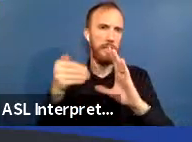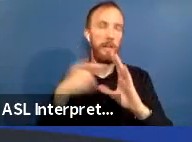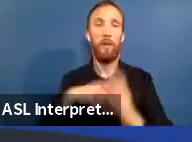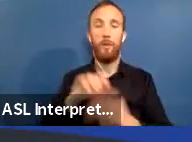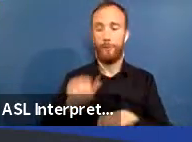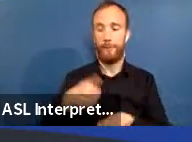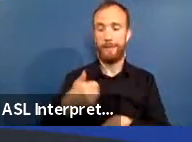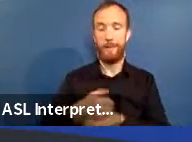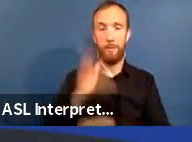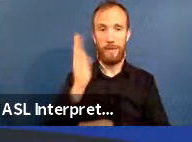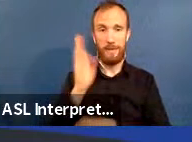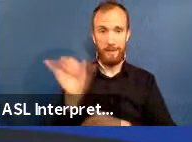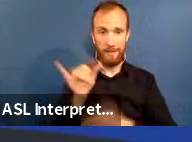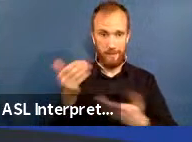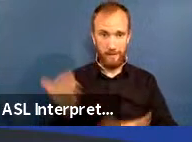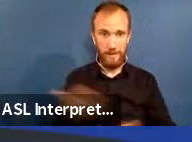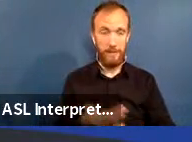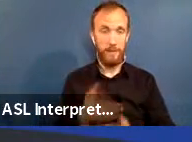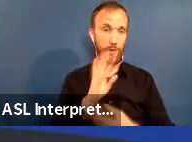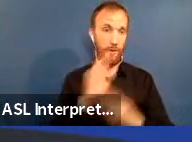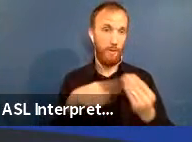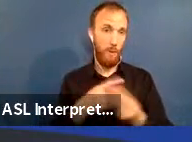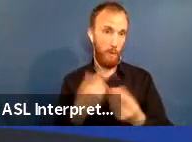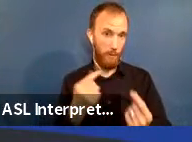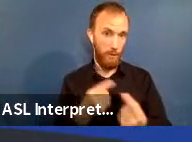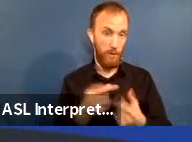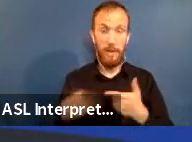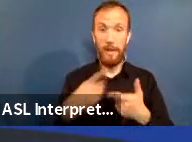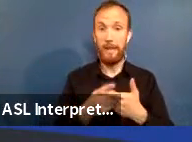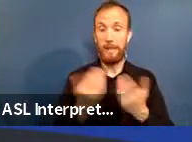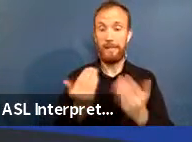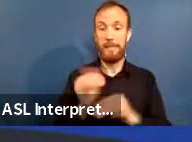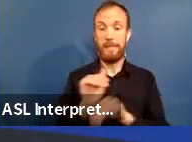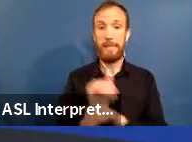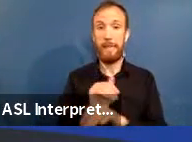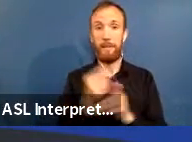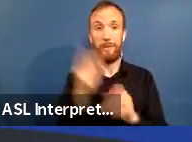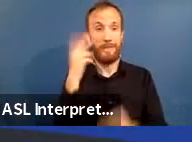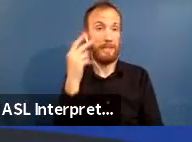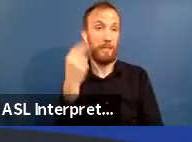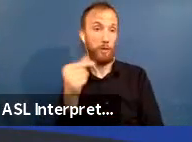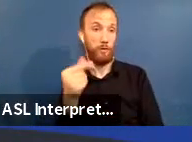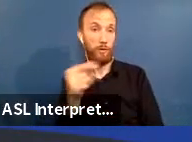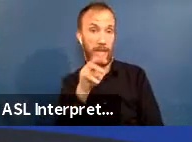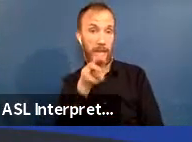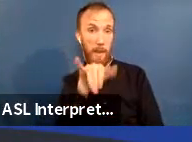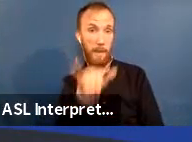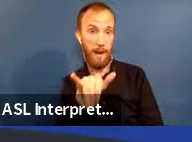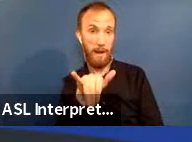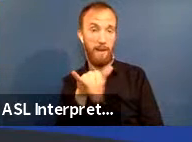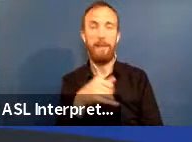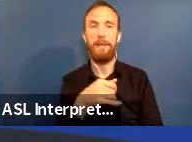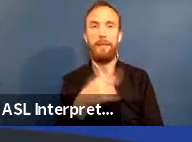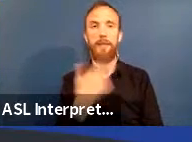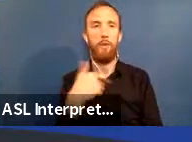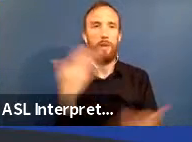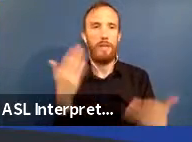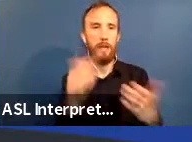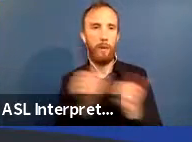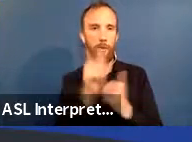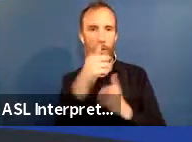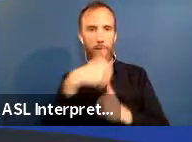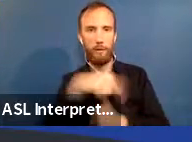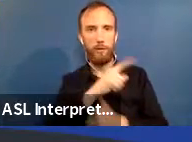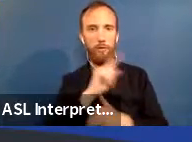how we make decisions. And tonight we're here with you in this green space on this graph to just continue to engage in